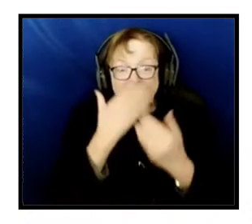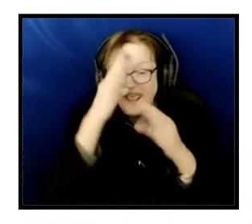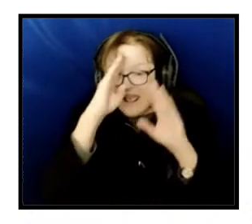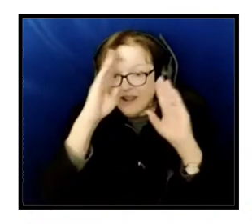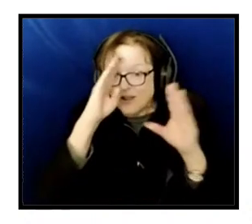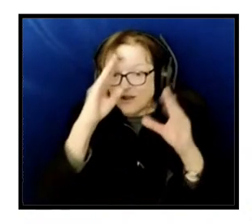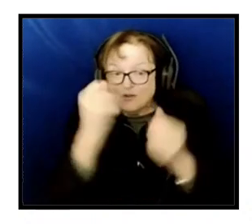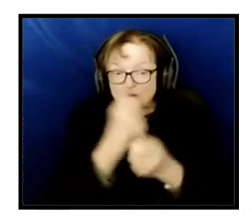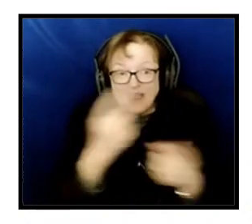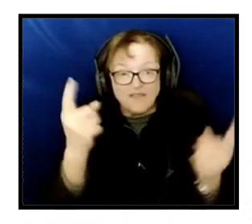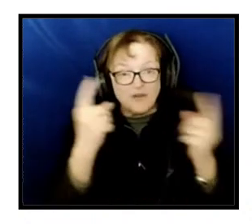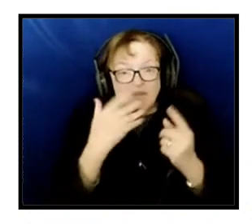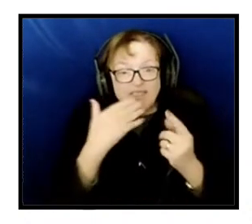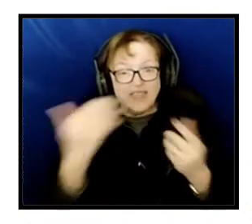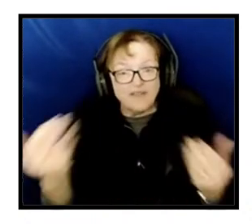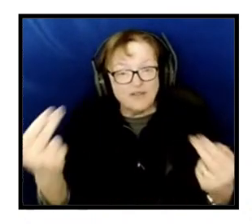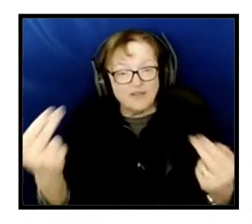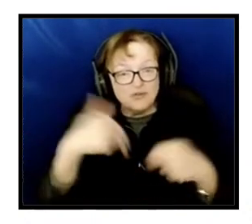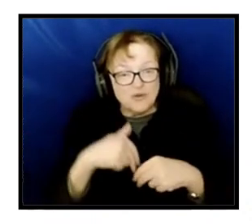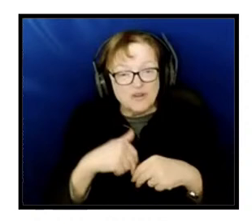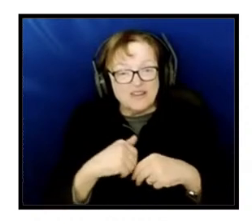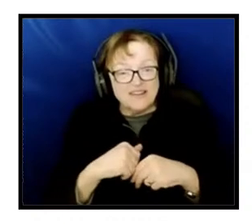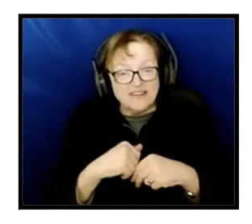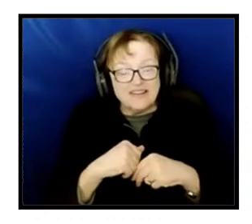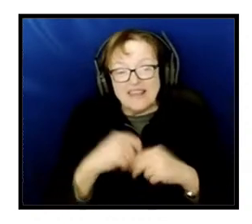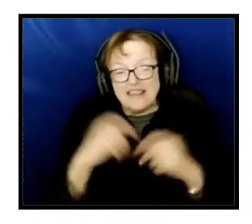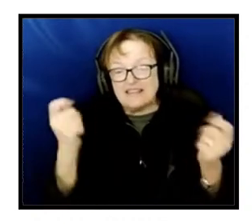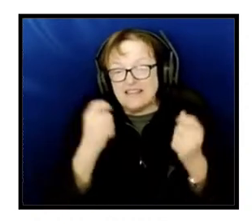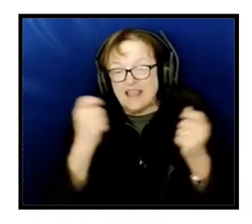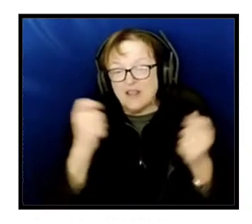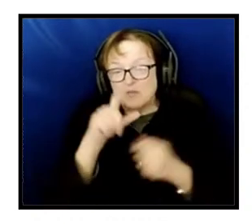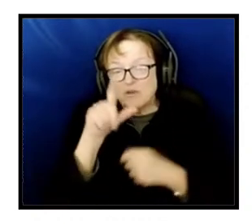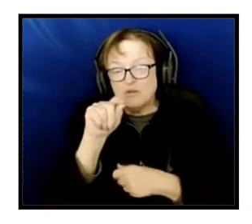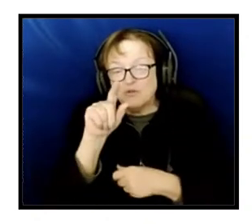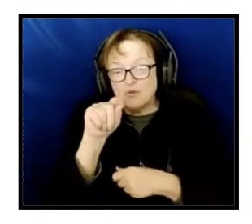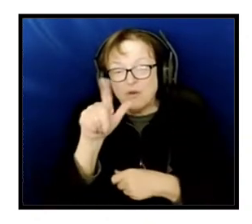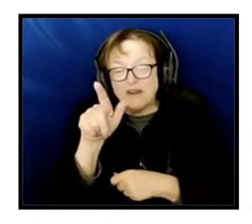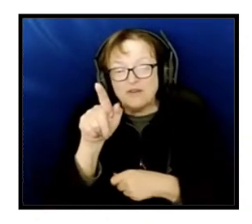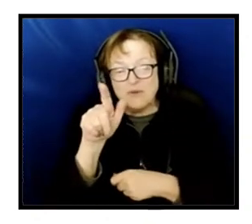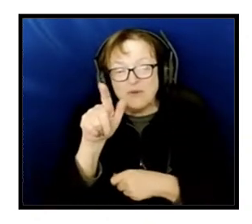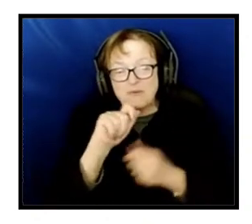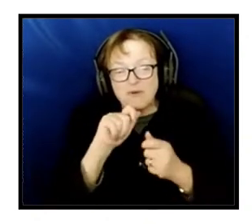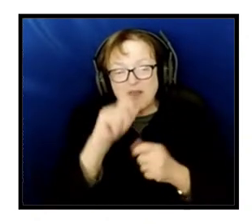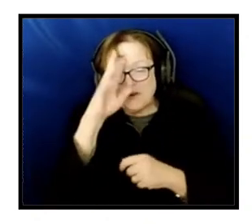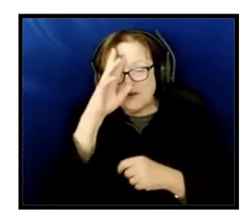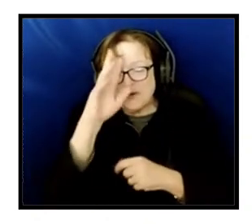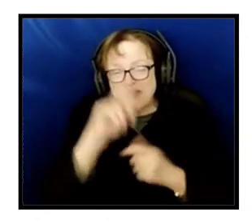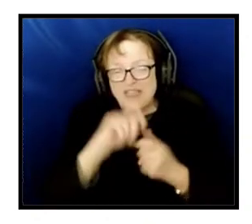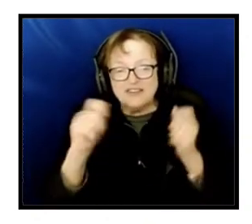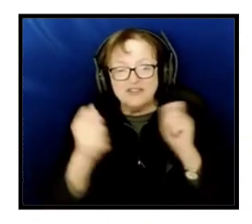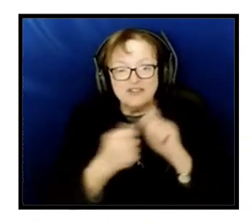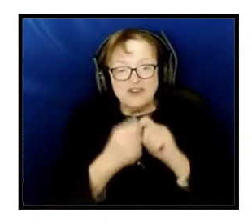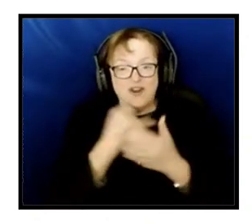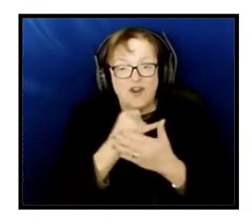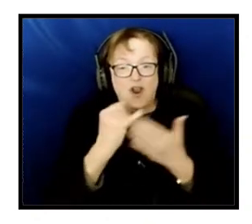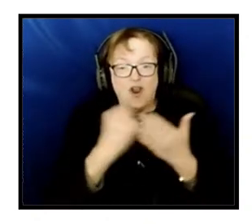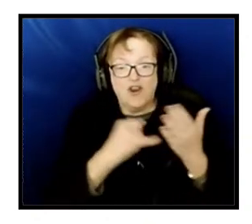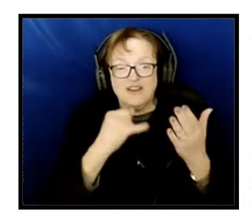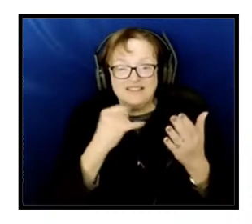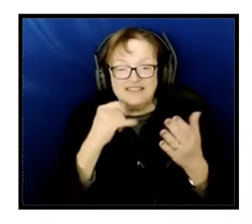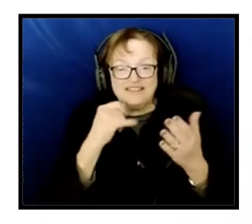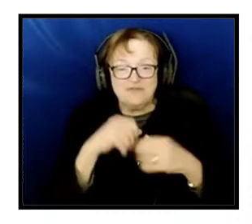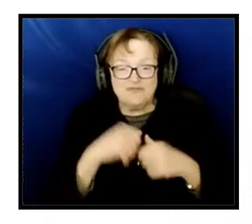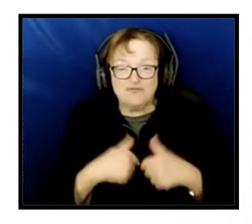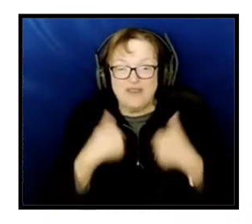joining us this evening as we celebrate our 2021 Create Change Artist in Residence. I am so, so